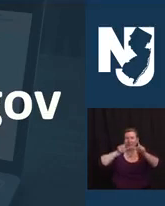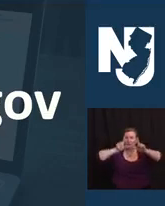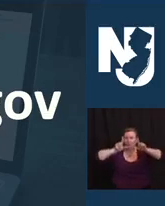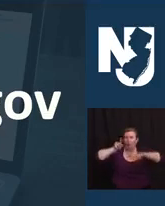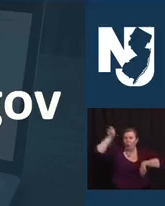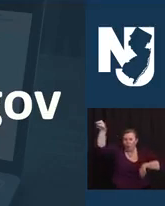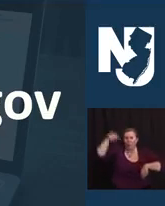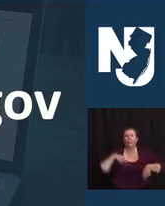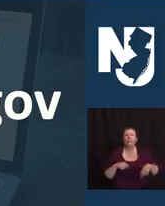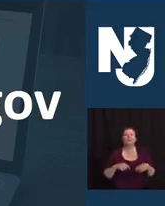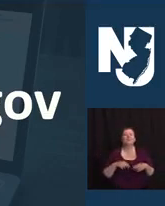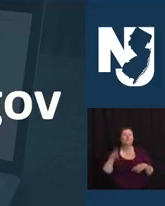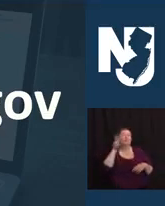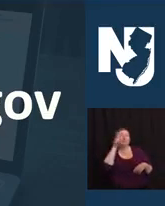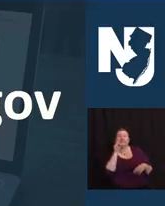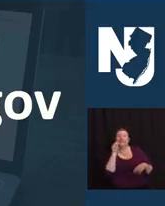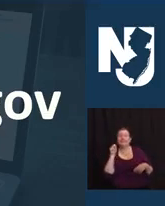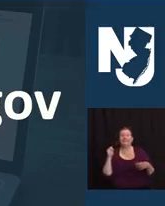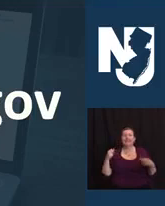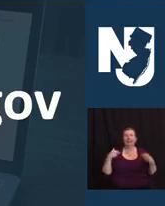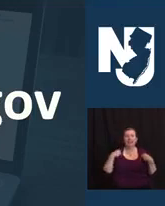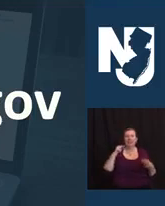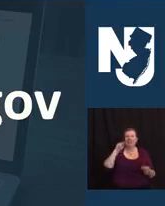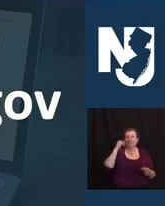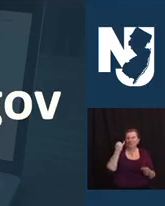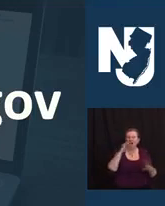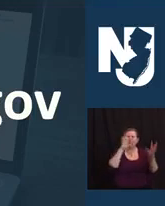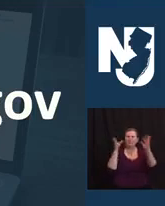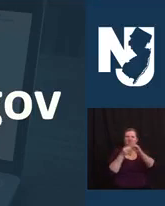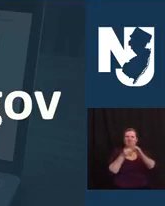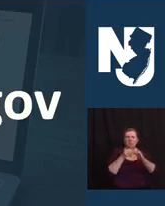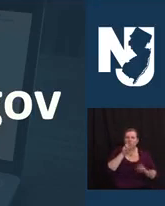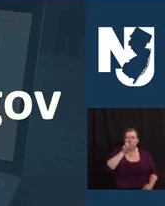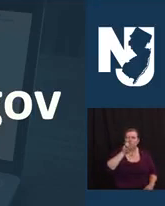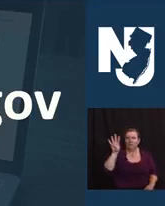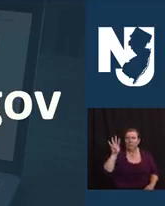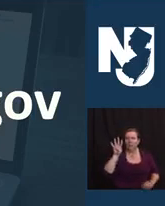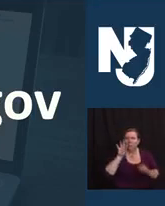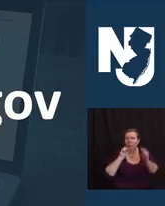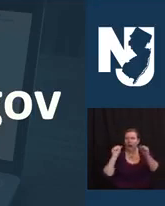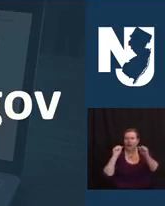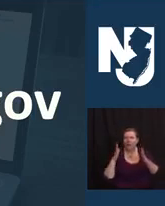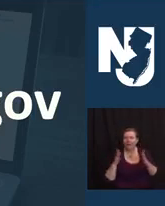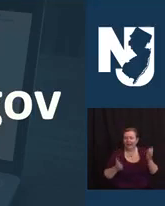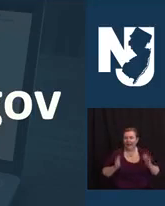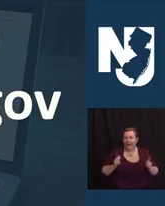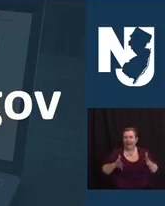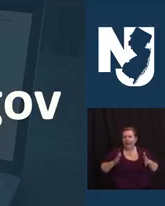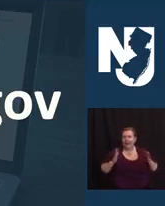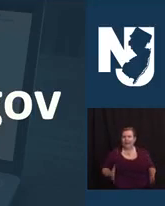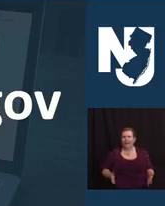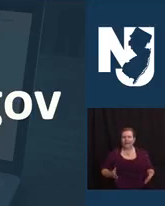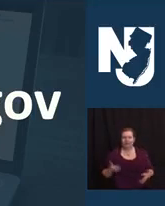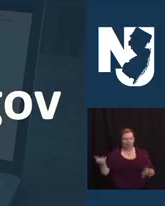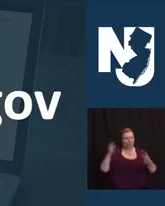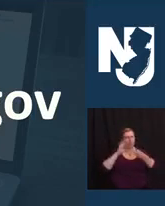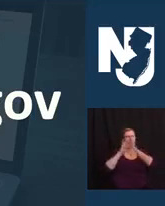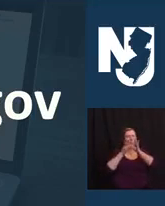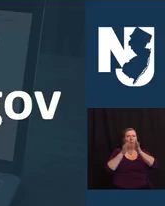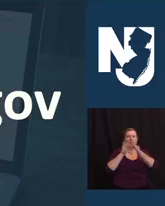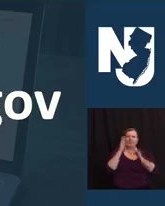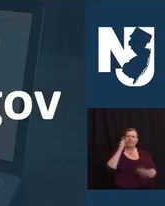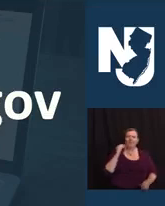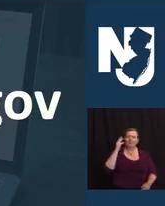of athletes are 24 New Jerseyans. So as they begin their Olympic journeys, let's wish them all the